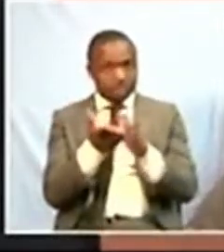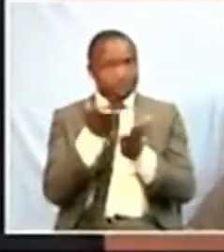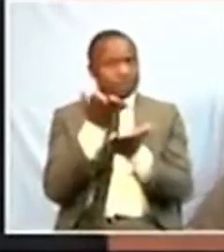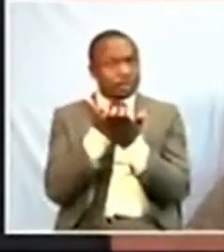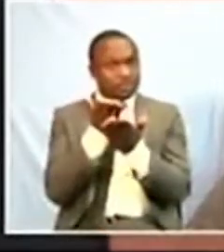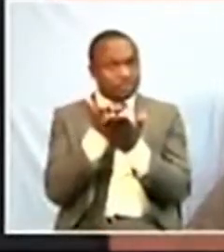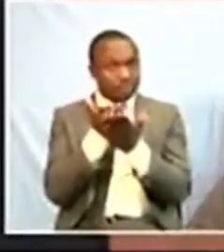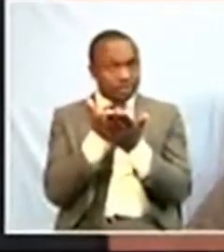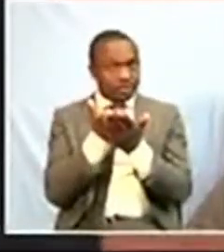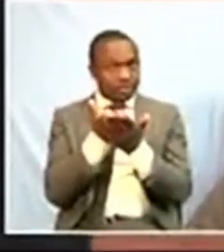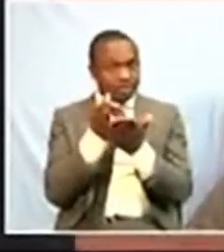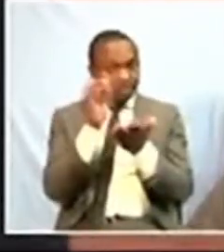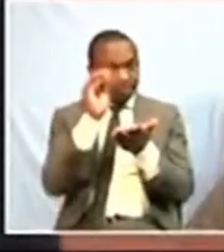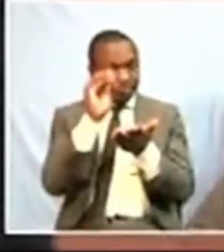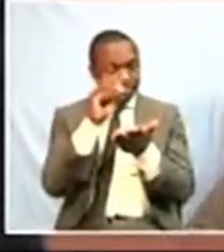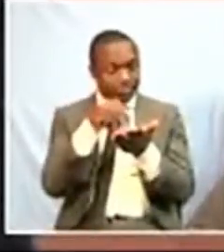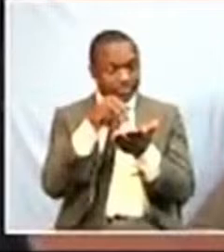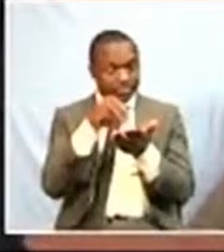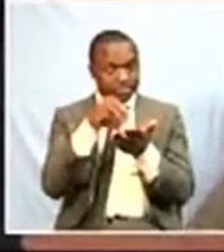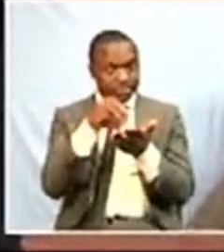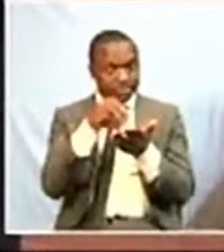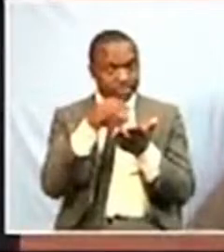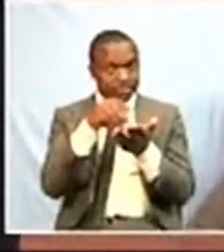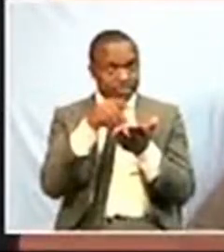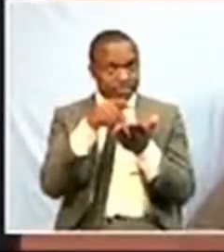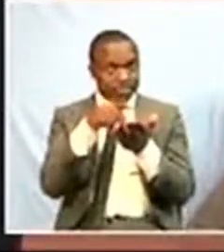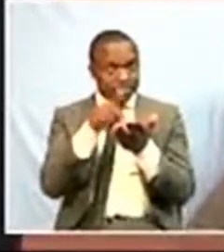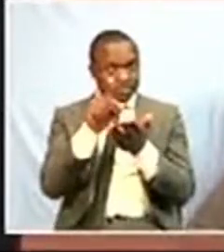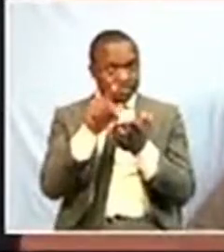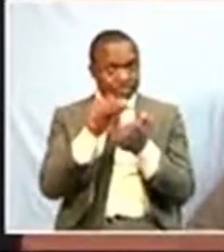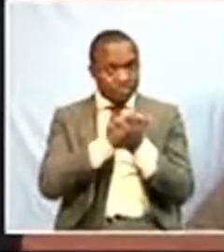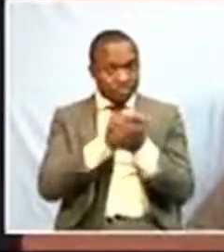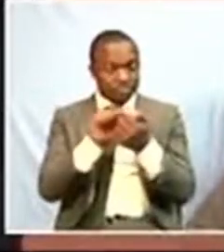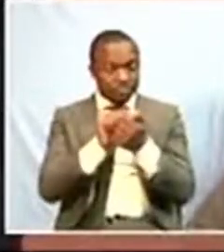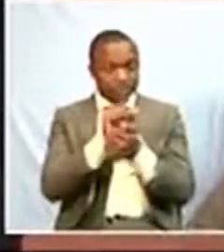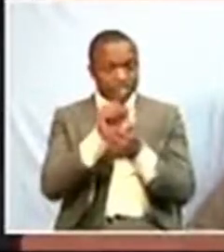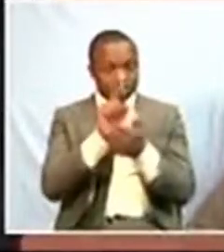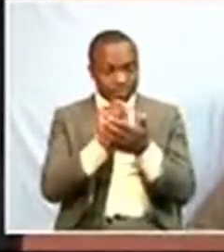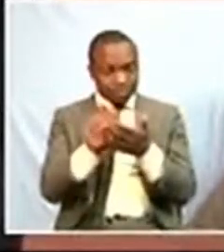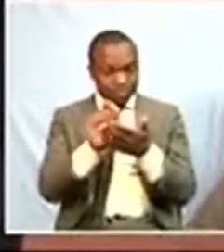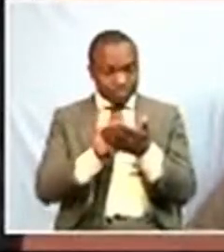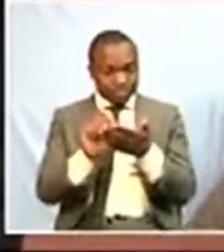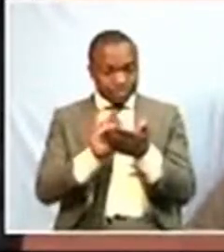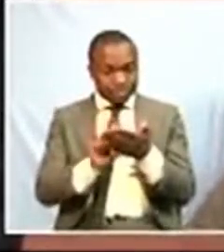effecting liquidation damages. There, you wrote